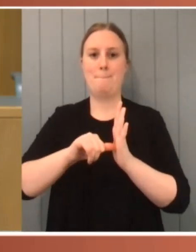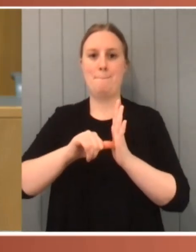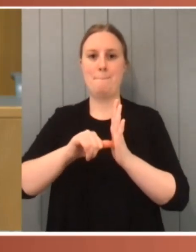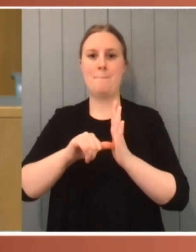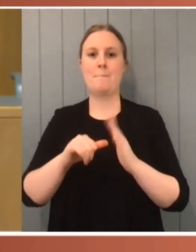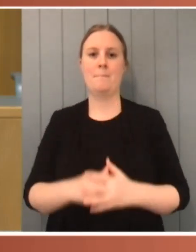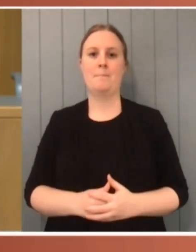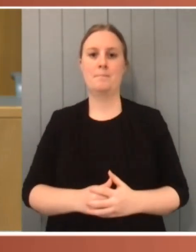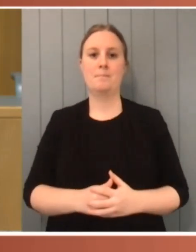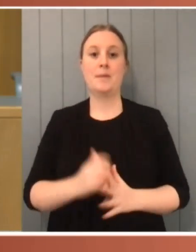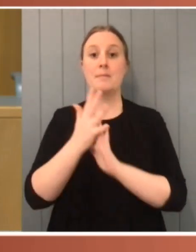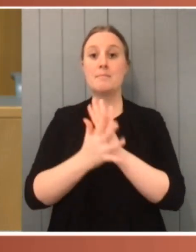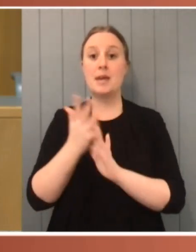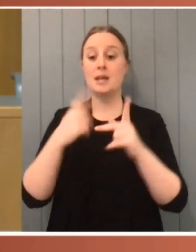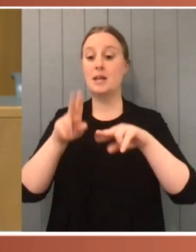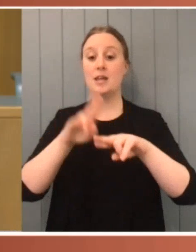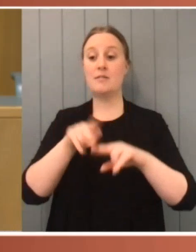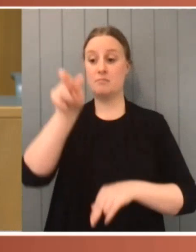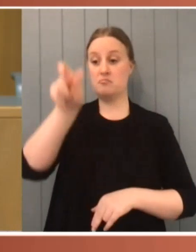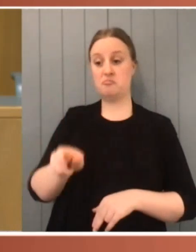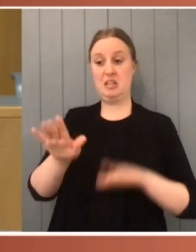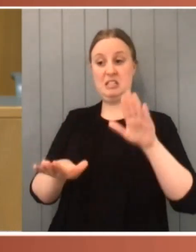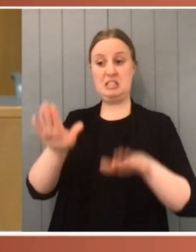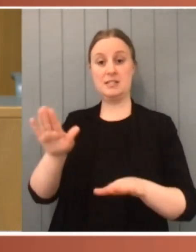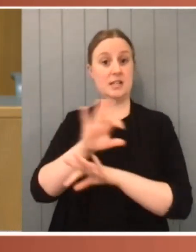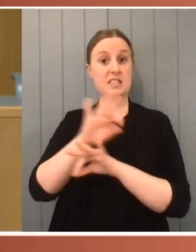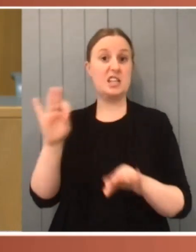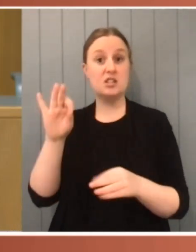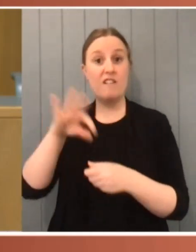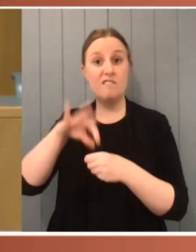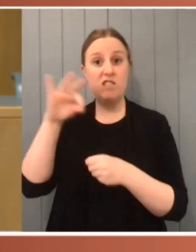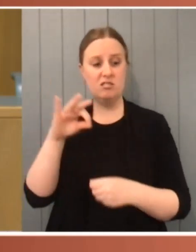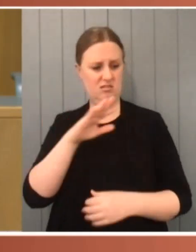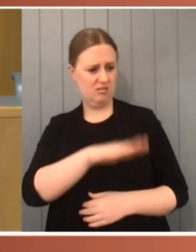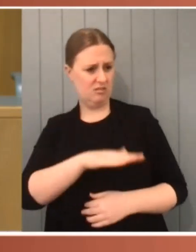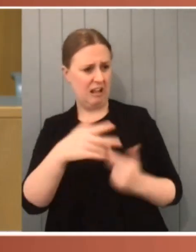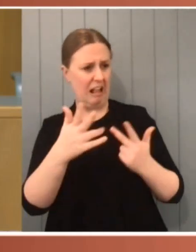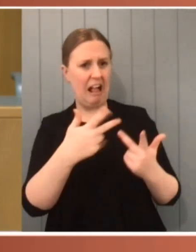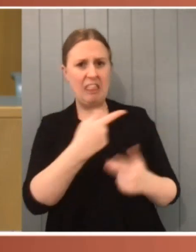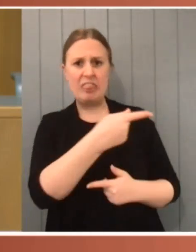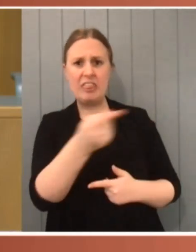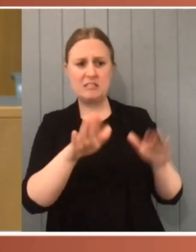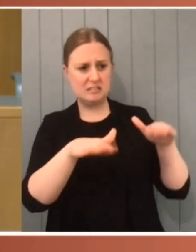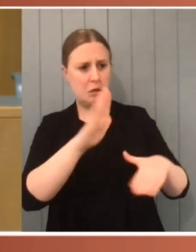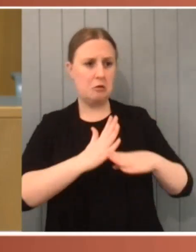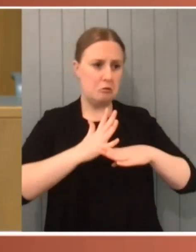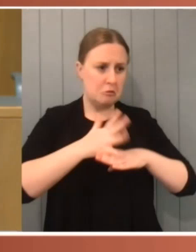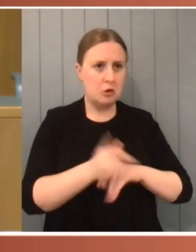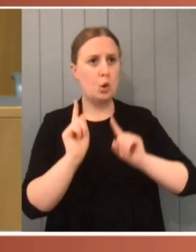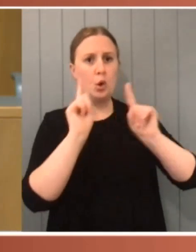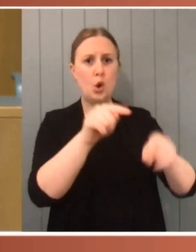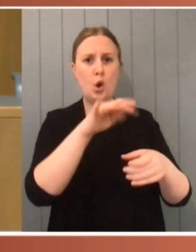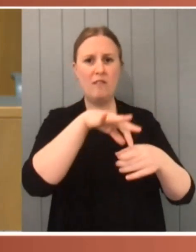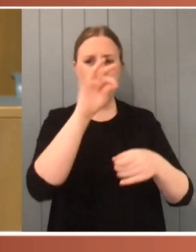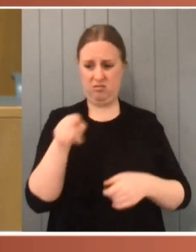voting, a citizen is being unfair towards their fellow citizens, and therefore compulsory voting prevents this sort of